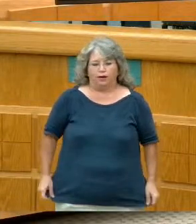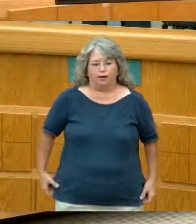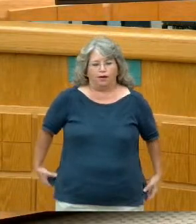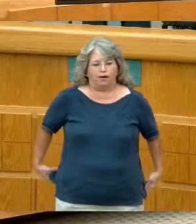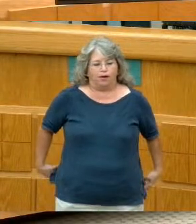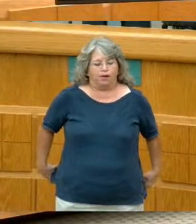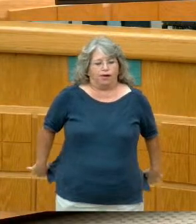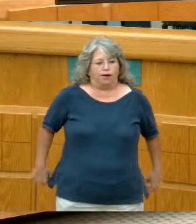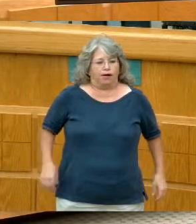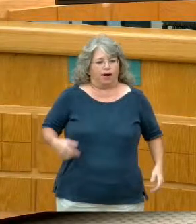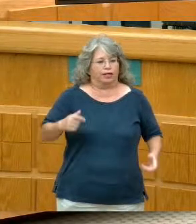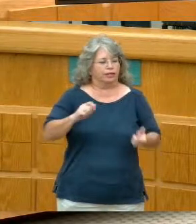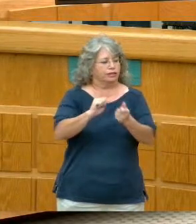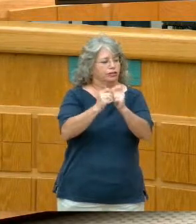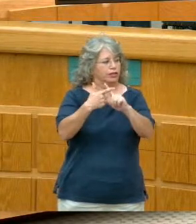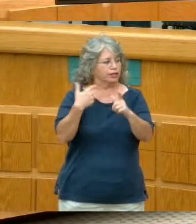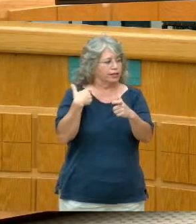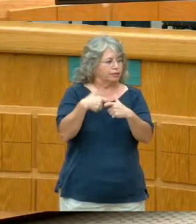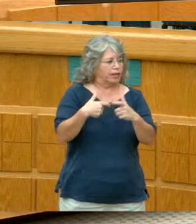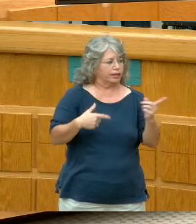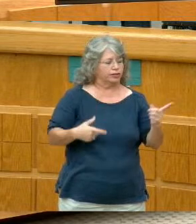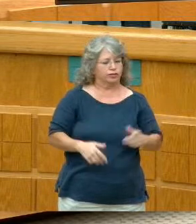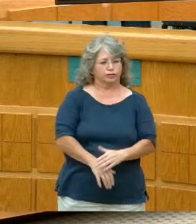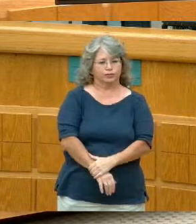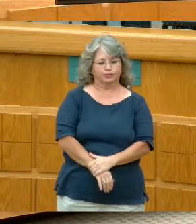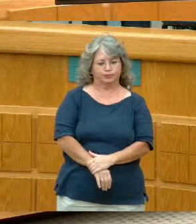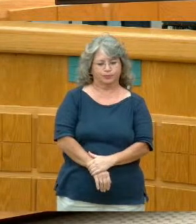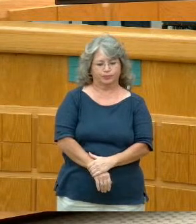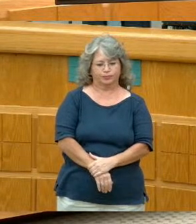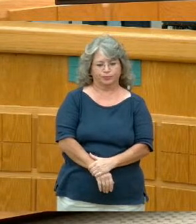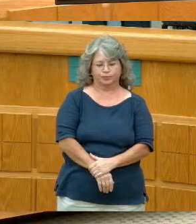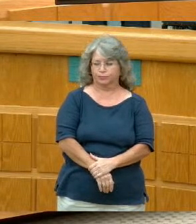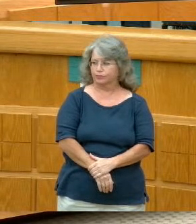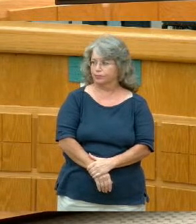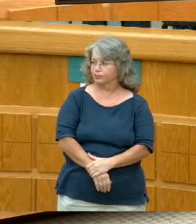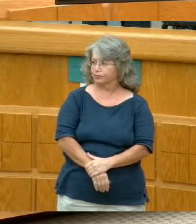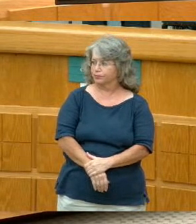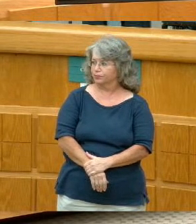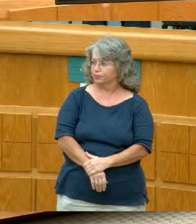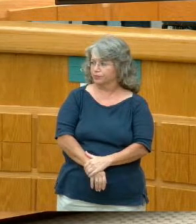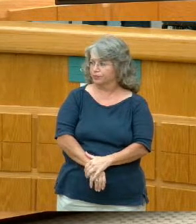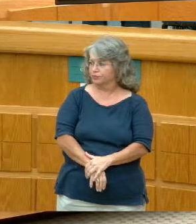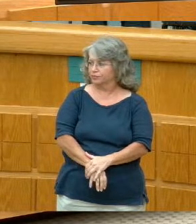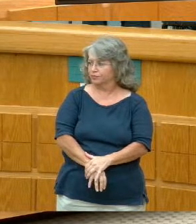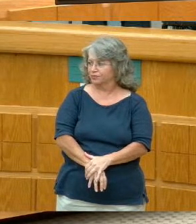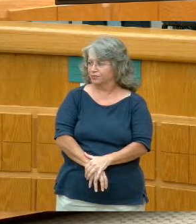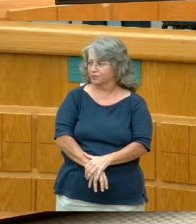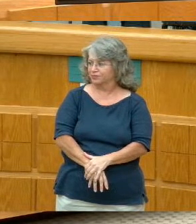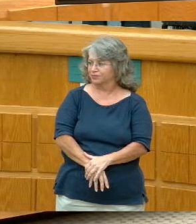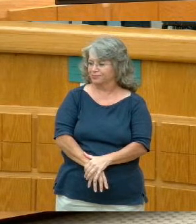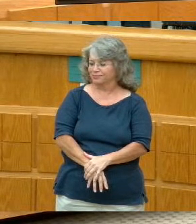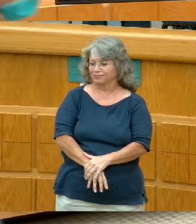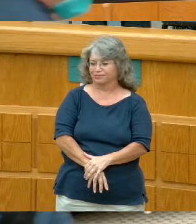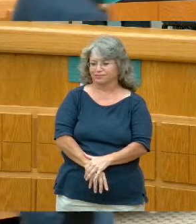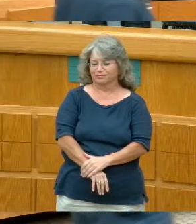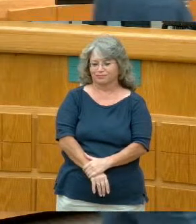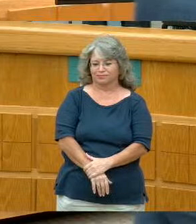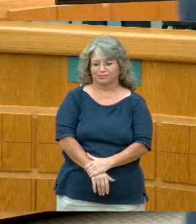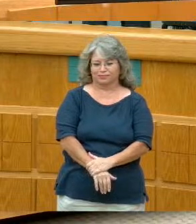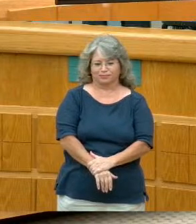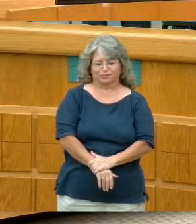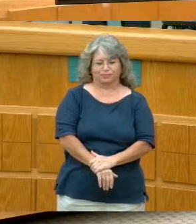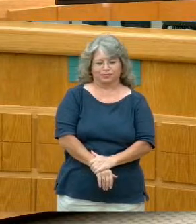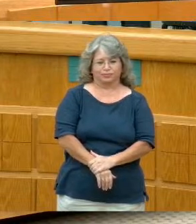El día de hoy tendremos a la juez Bárbara Canales, a la directora del Departamento de Salud Pública, Annette Rodríguez, y al doctor Chris Bird con su